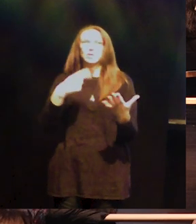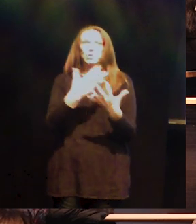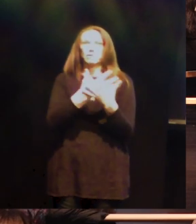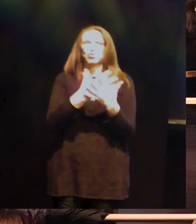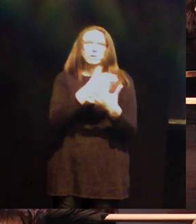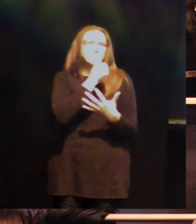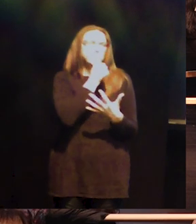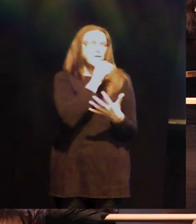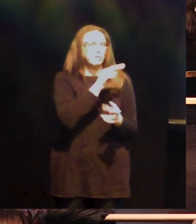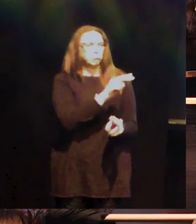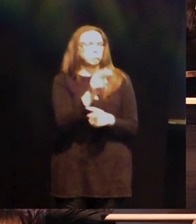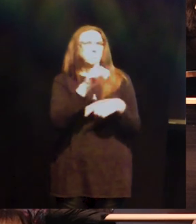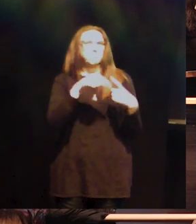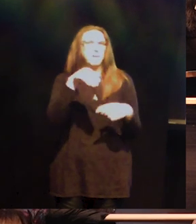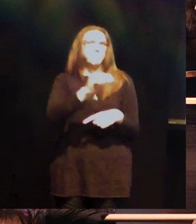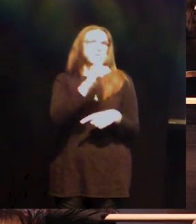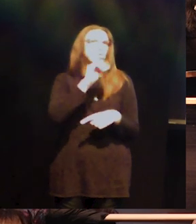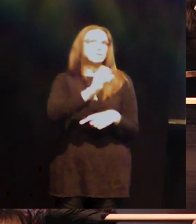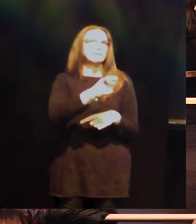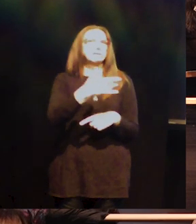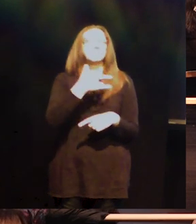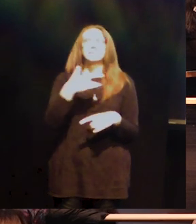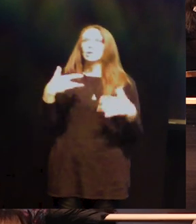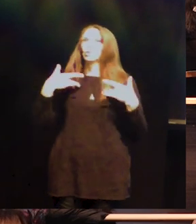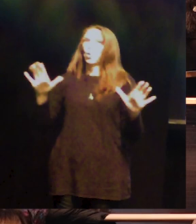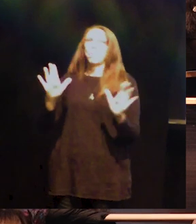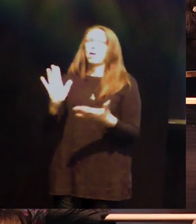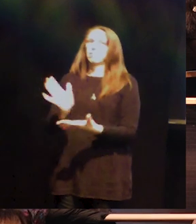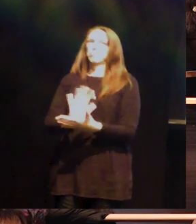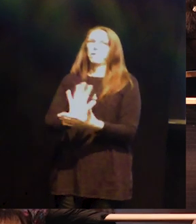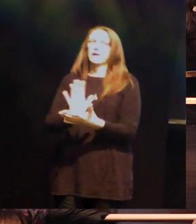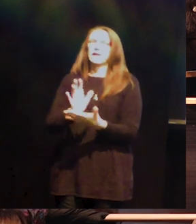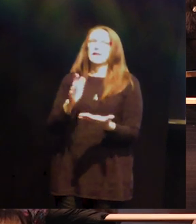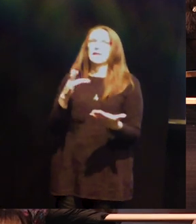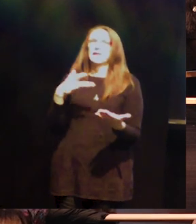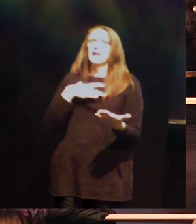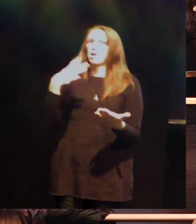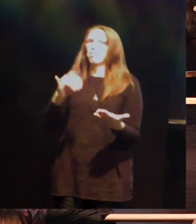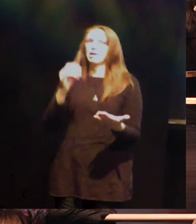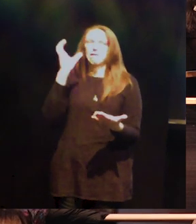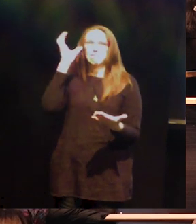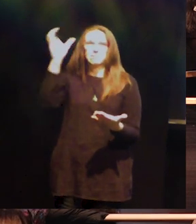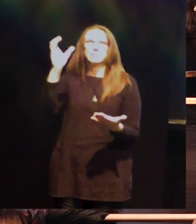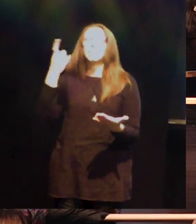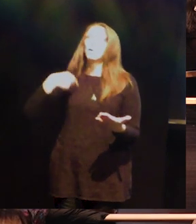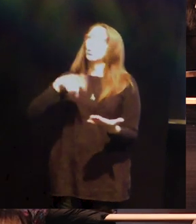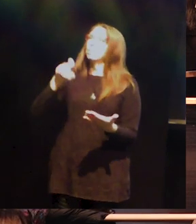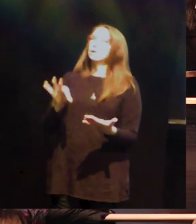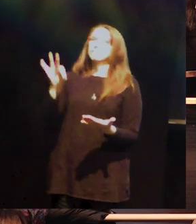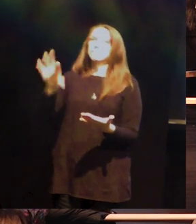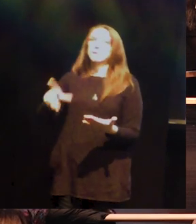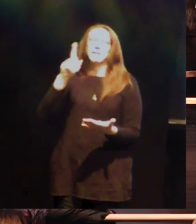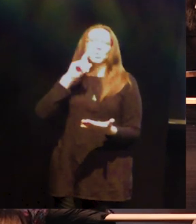privately that are about that. I usually don't want the film because I don't like the notion that we need to pay for sex